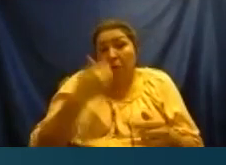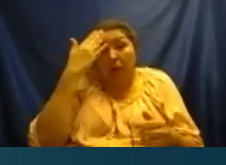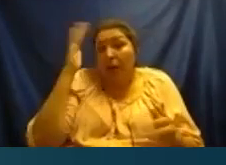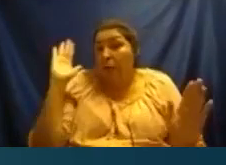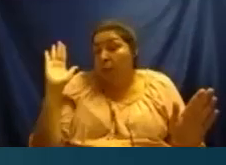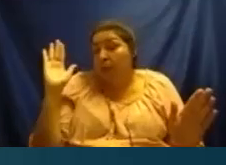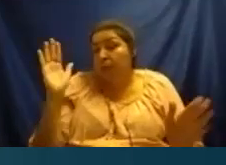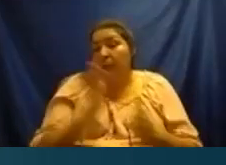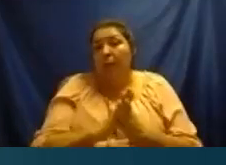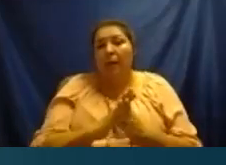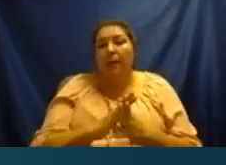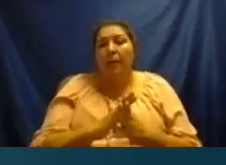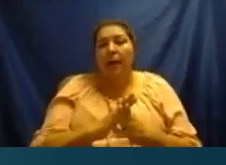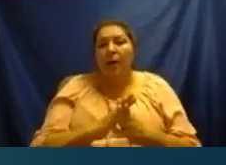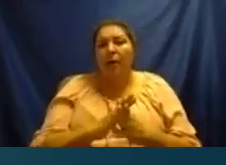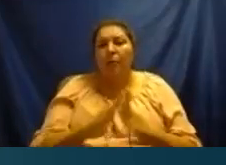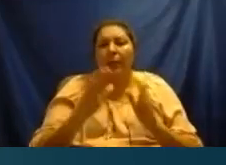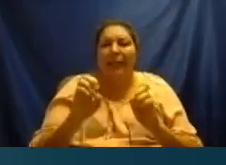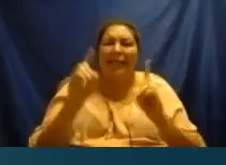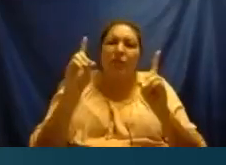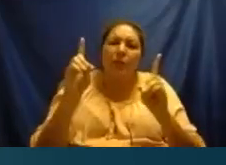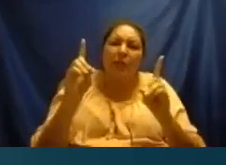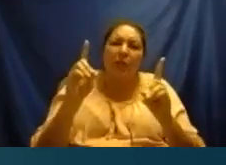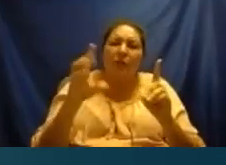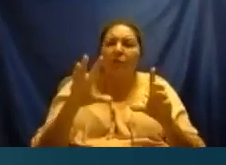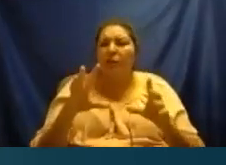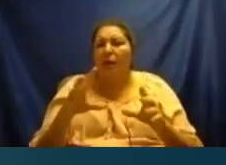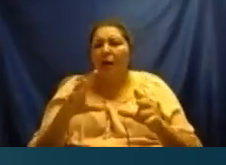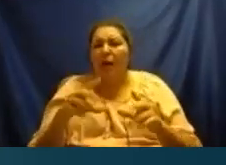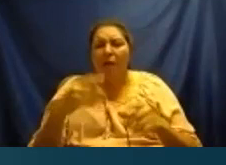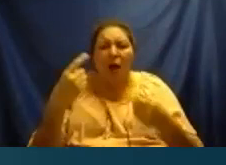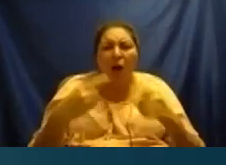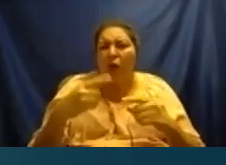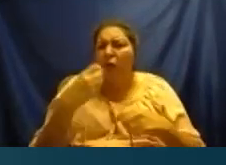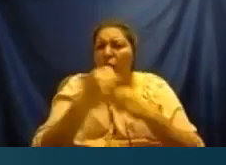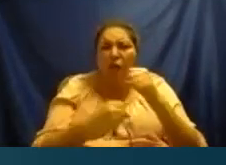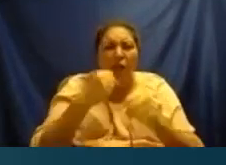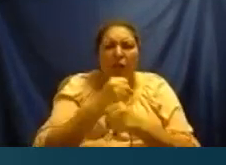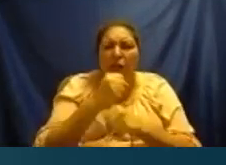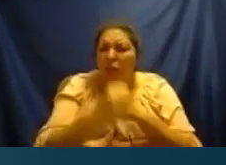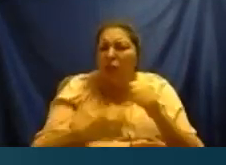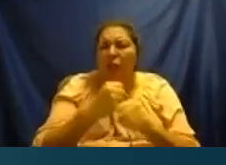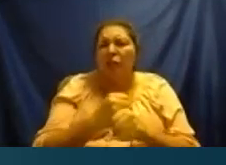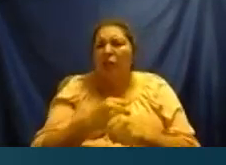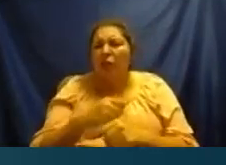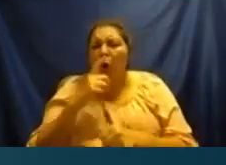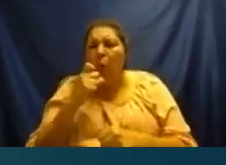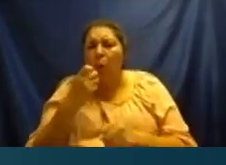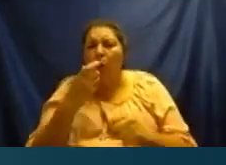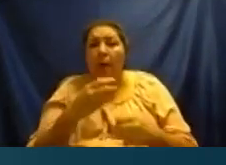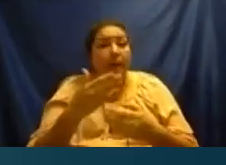this over the years, and none has come back and say it's got to be X or